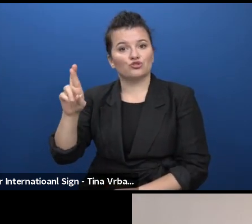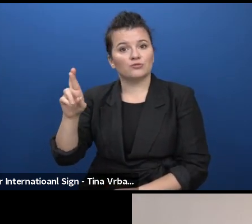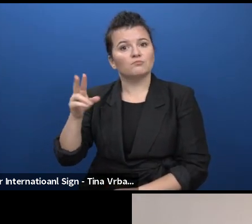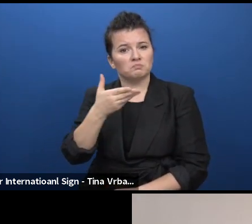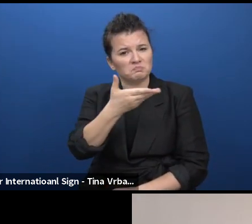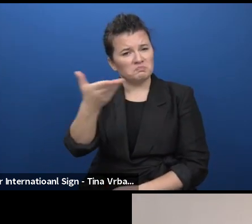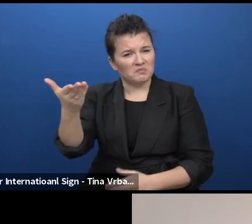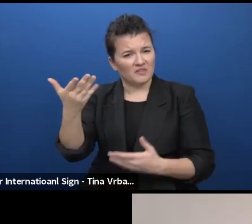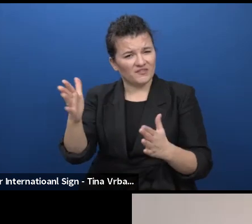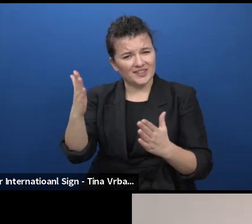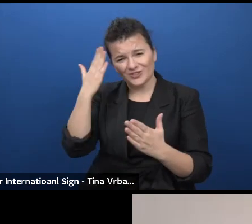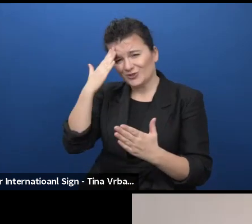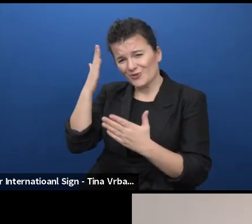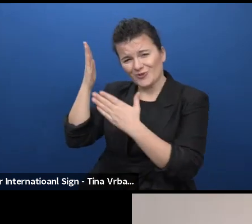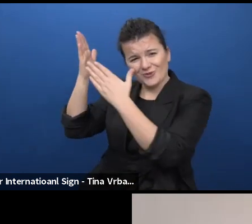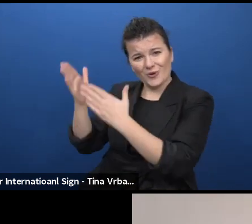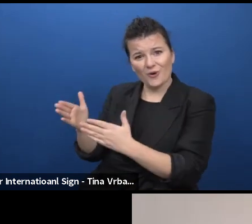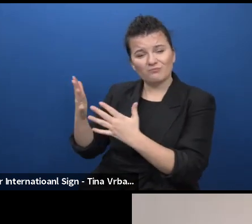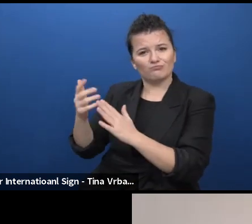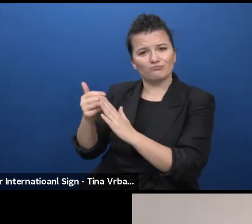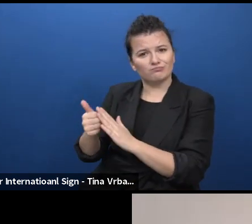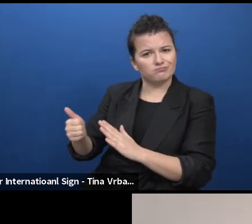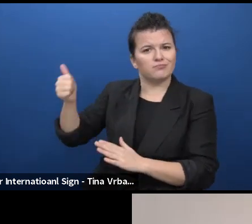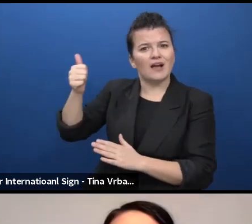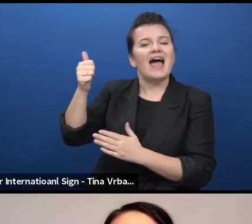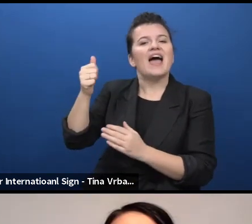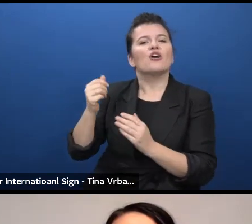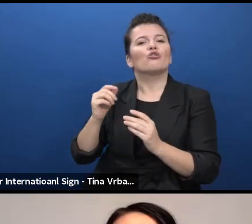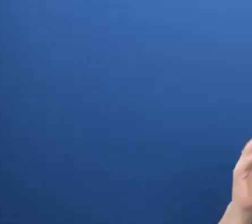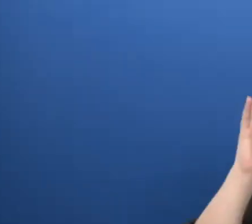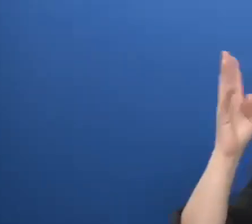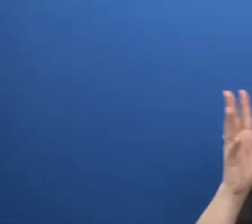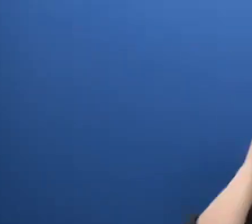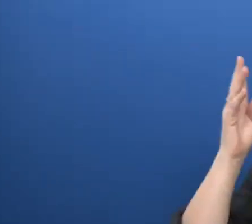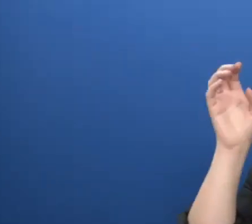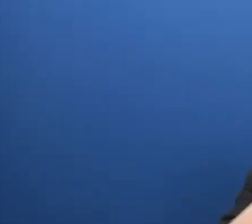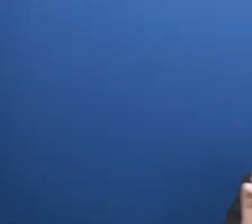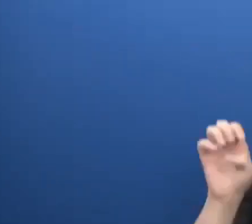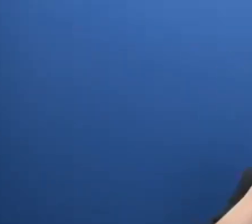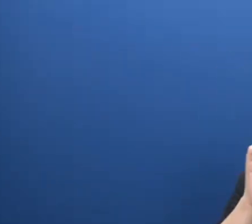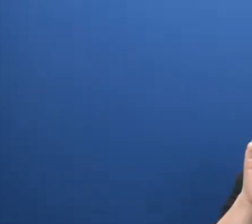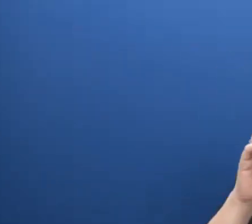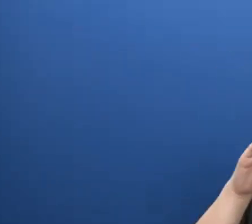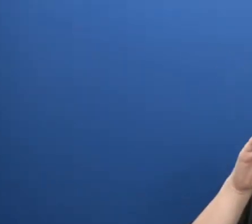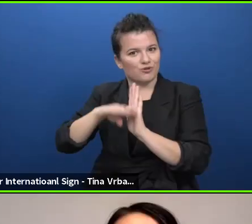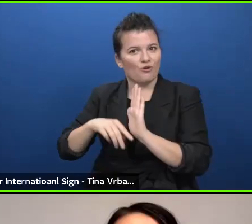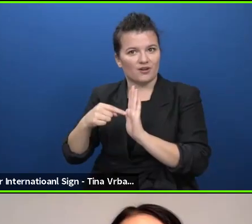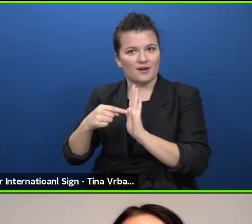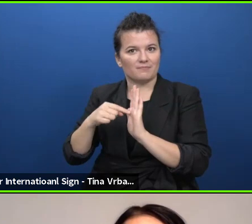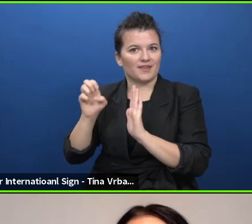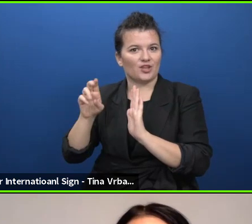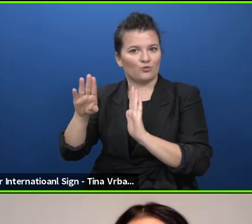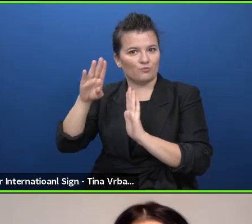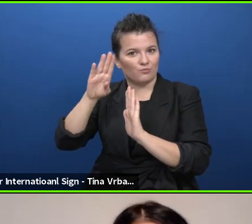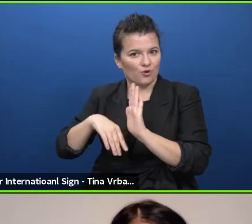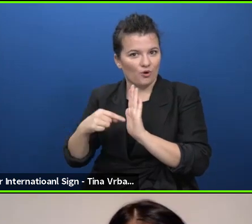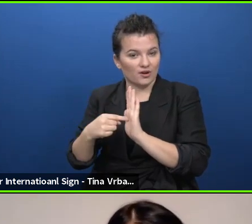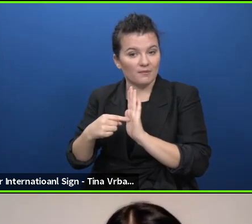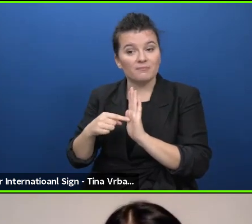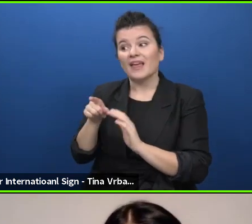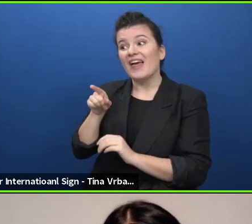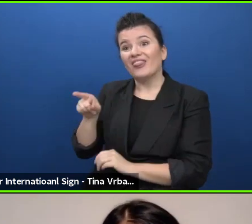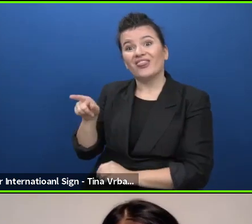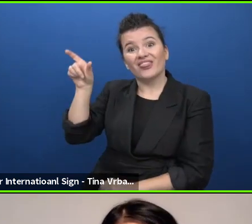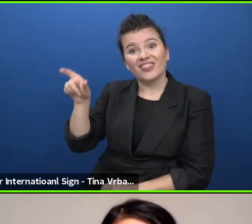Gessler. She is the head of the Creative Europe program of the European Union. This being the only program